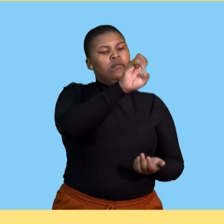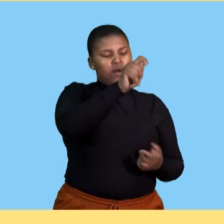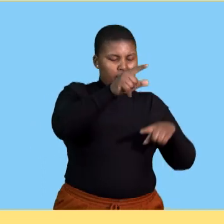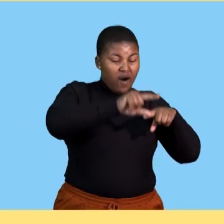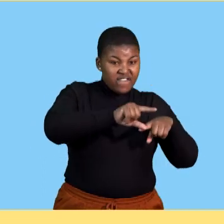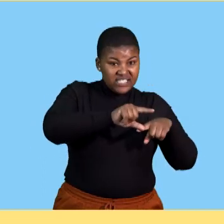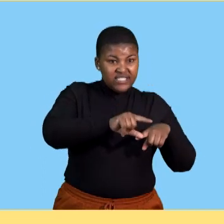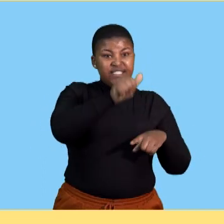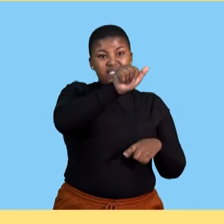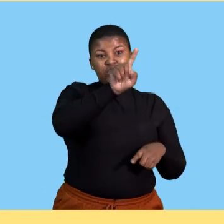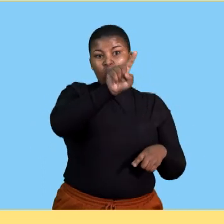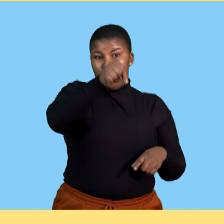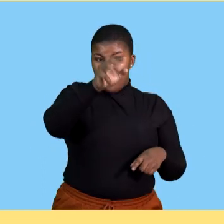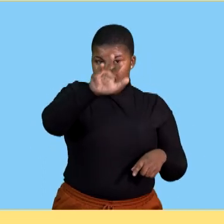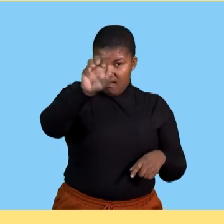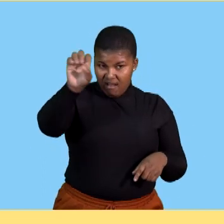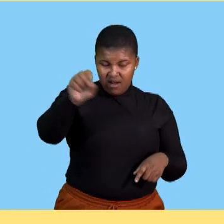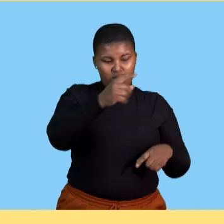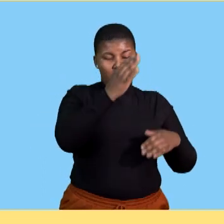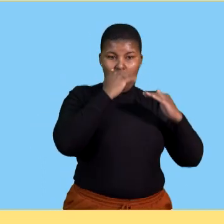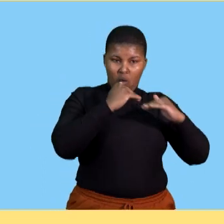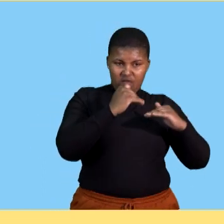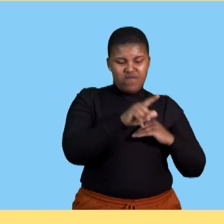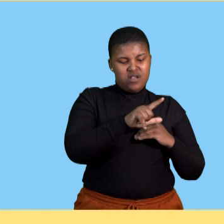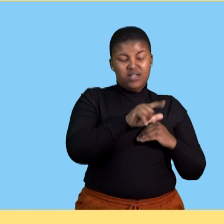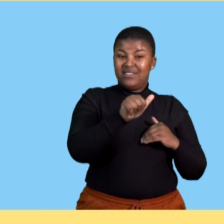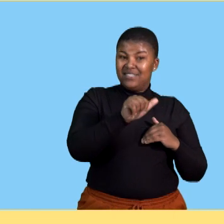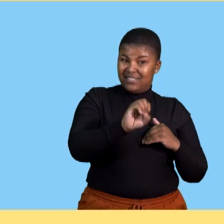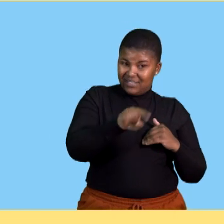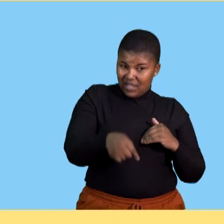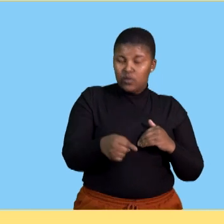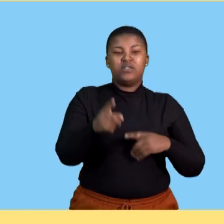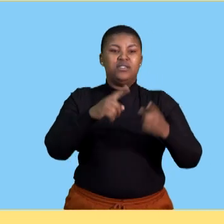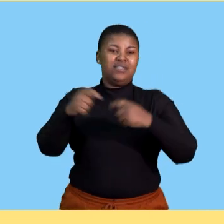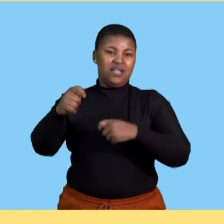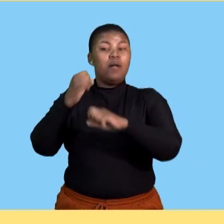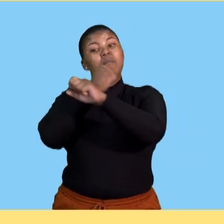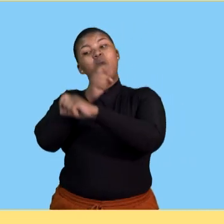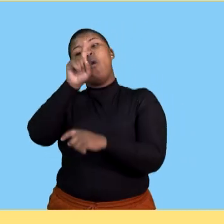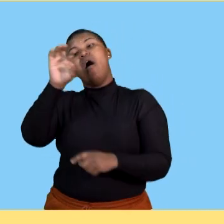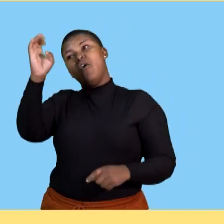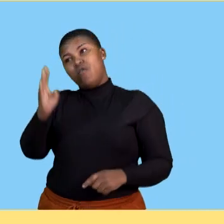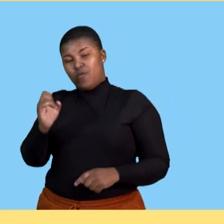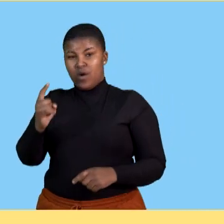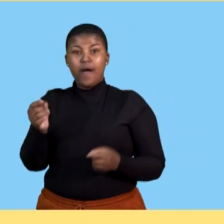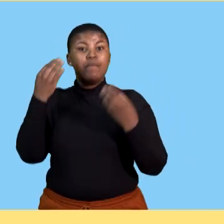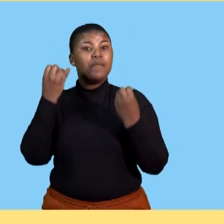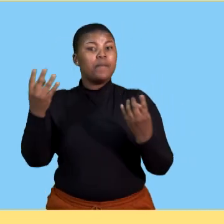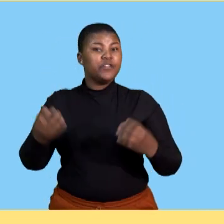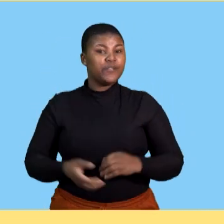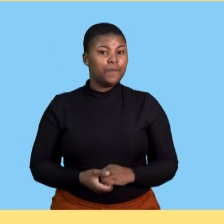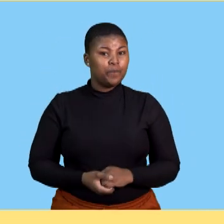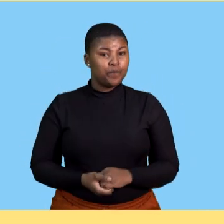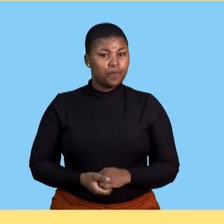profit, 61.9, over your sales, 760, multiplied by 100 over 1. That will give